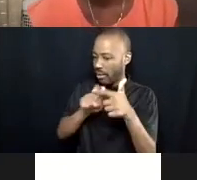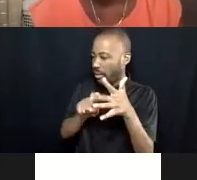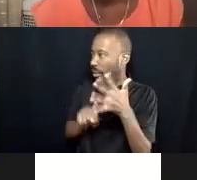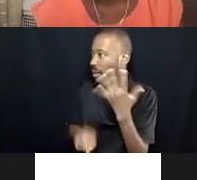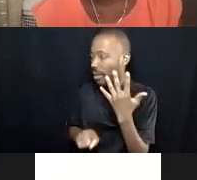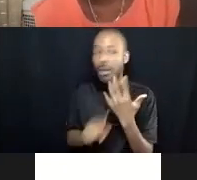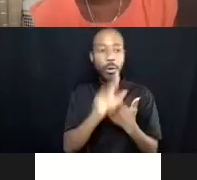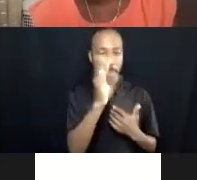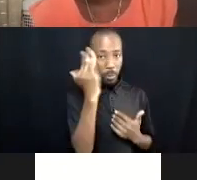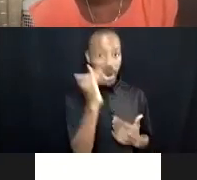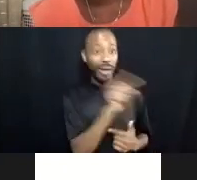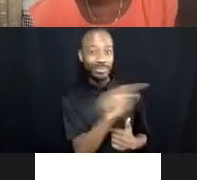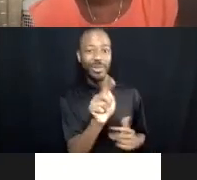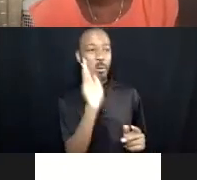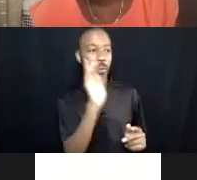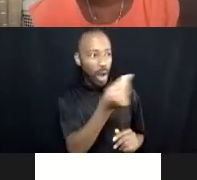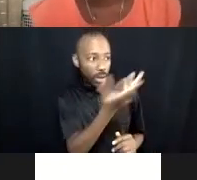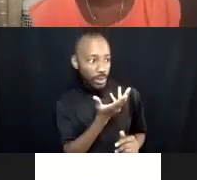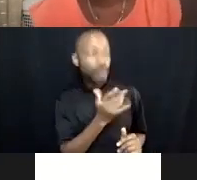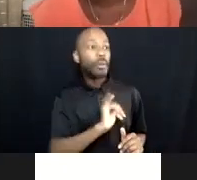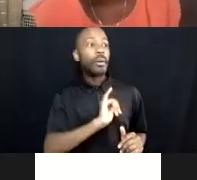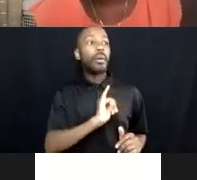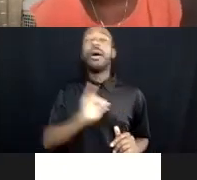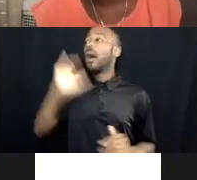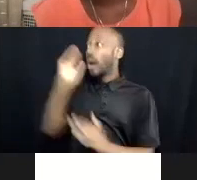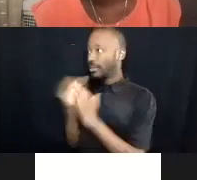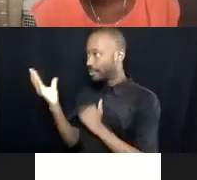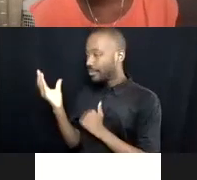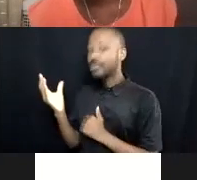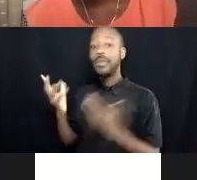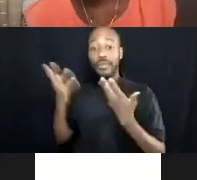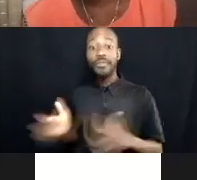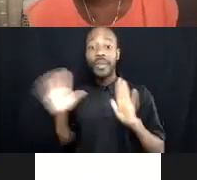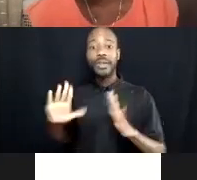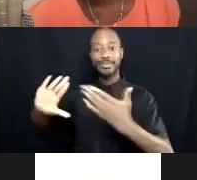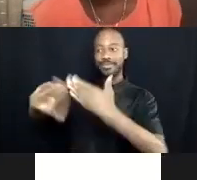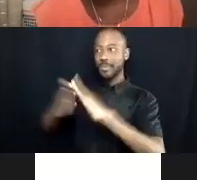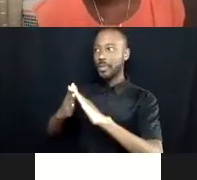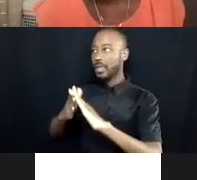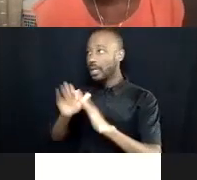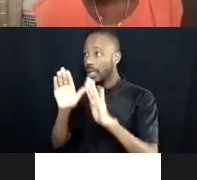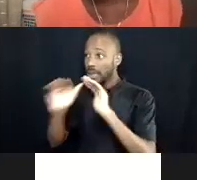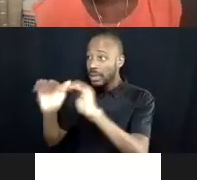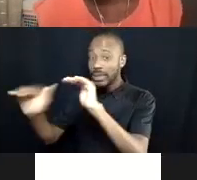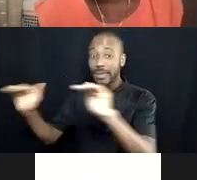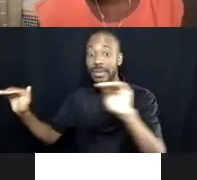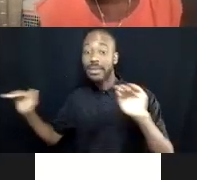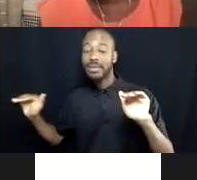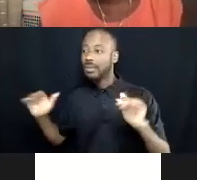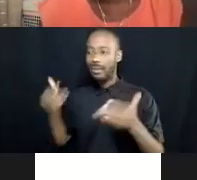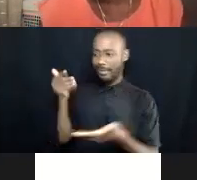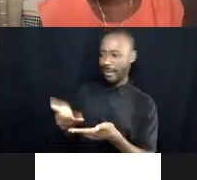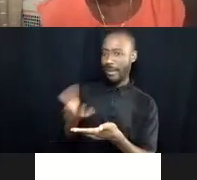need. And then one of the things that we do is put a call out to the community, near and far. And we ask